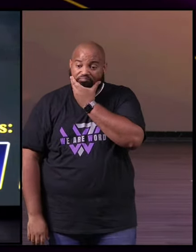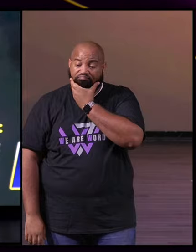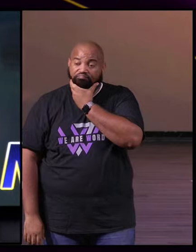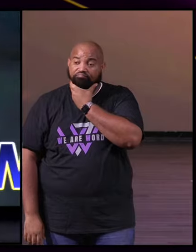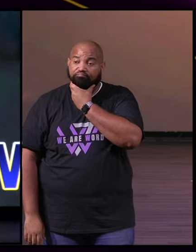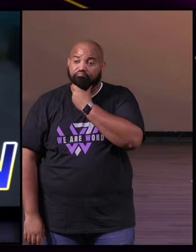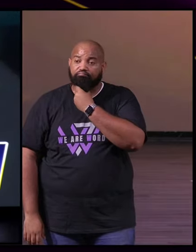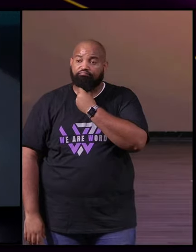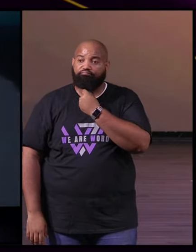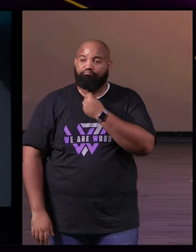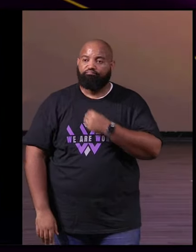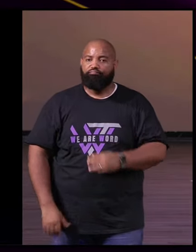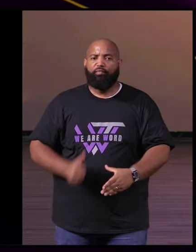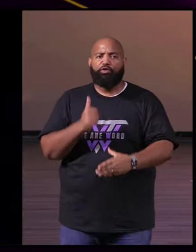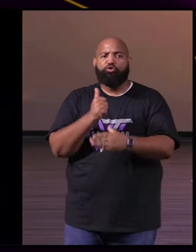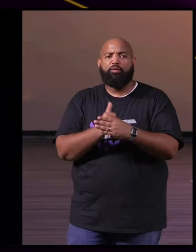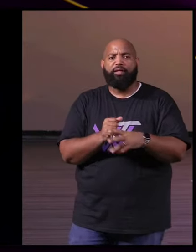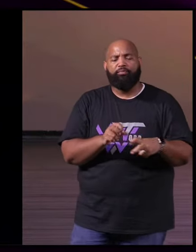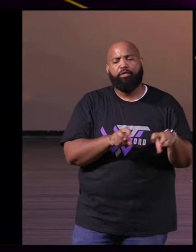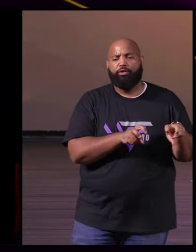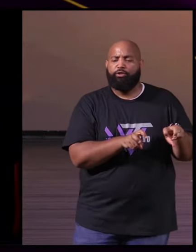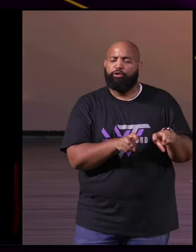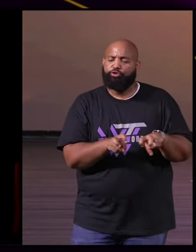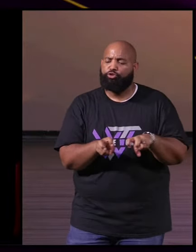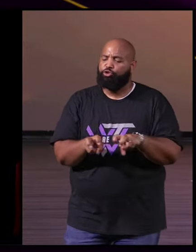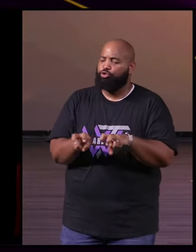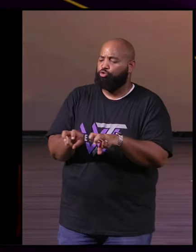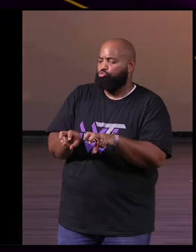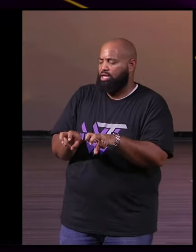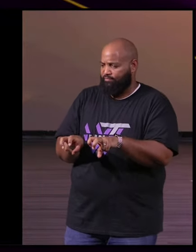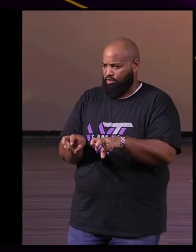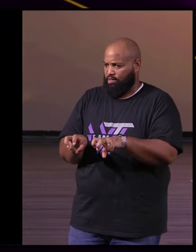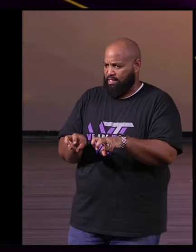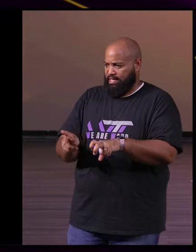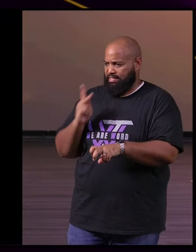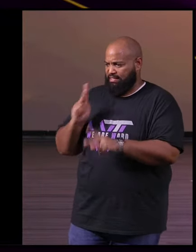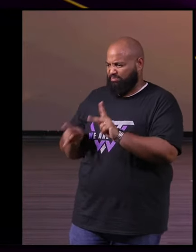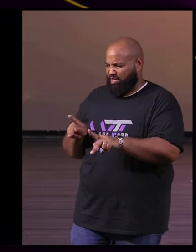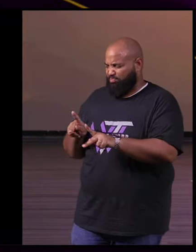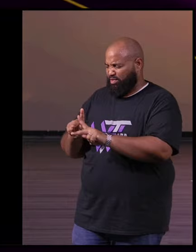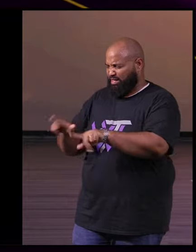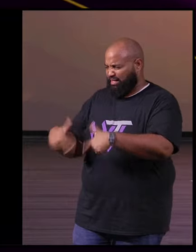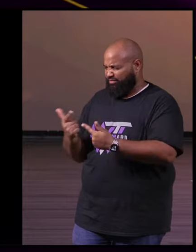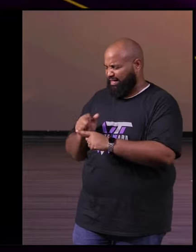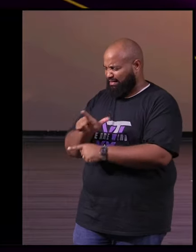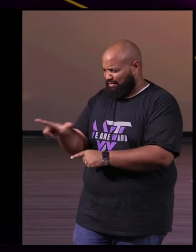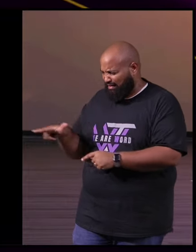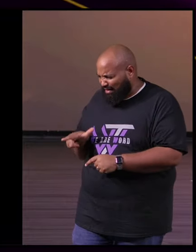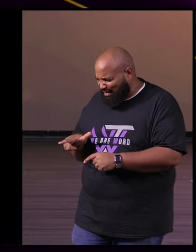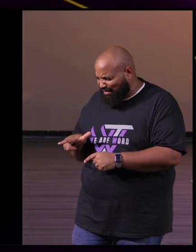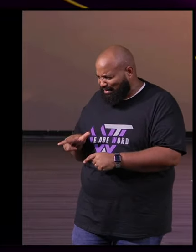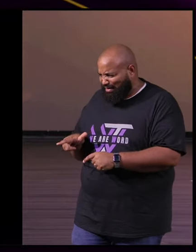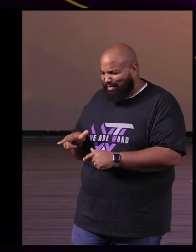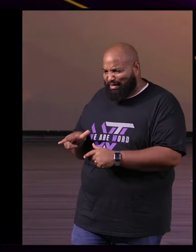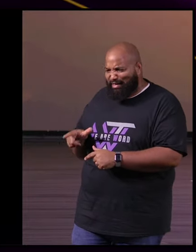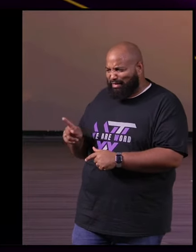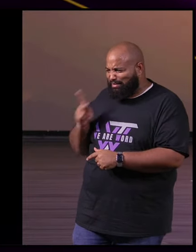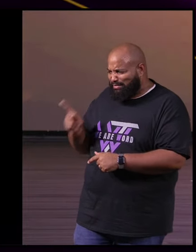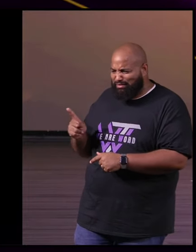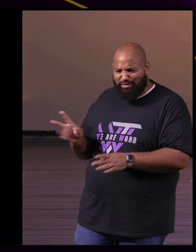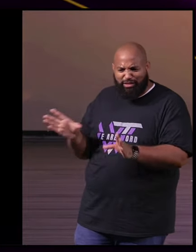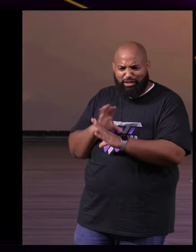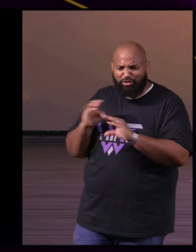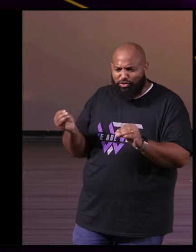He gets to the land, it's bad enough that there are Canaanites there, but on top of that, there is famine in the